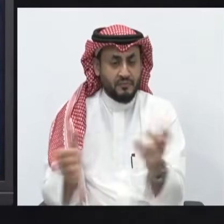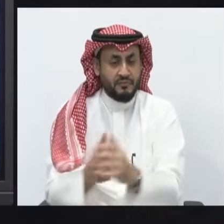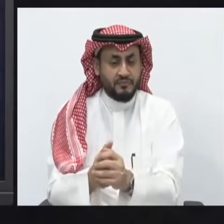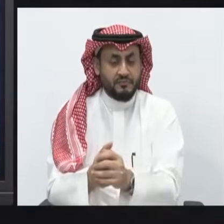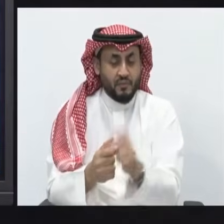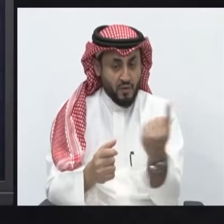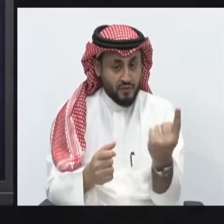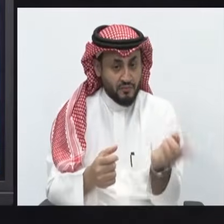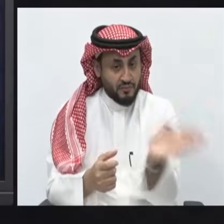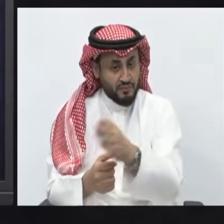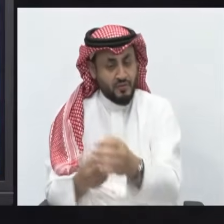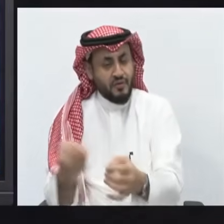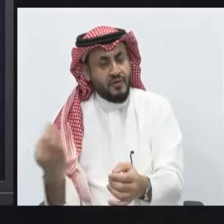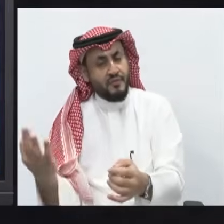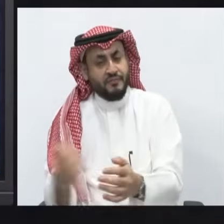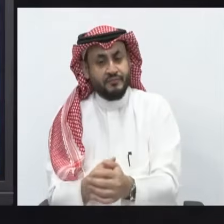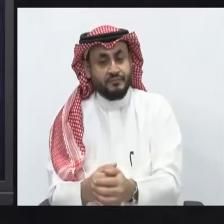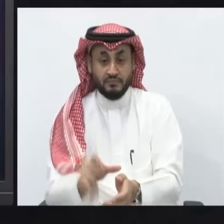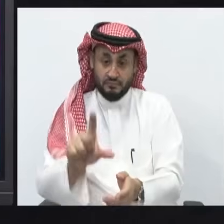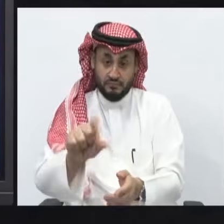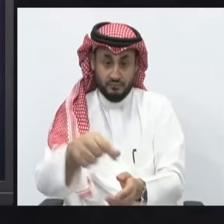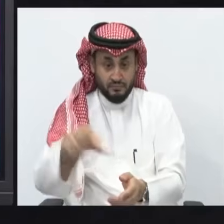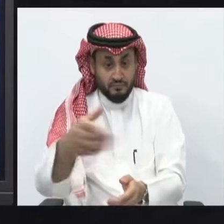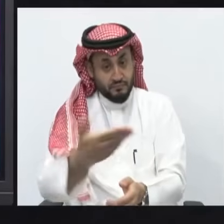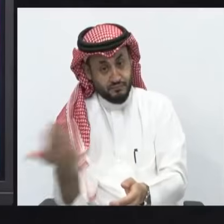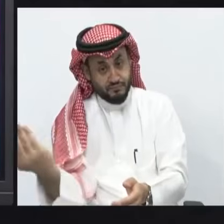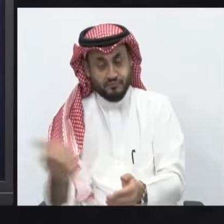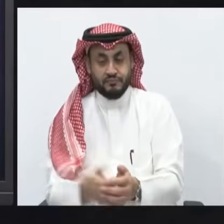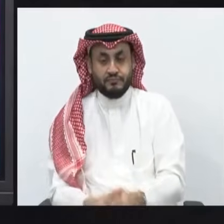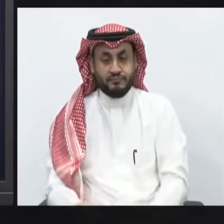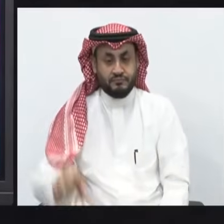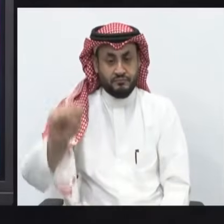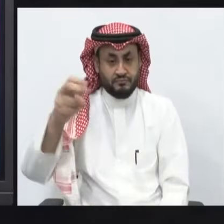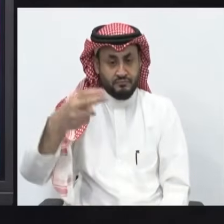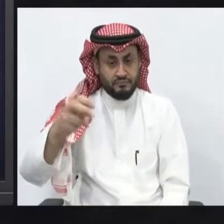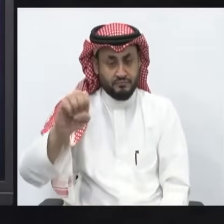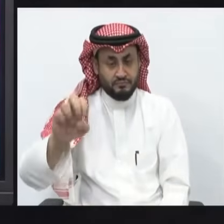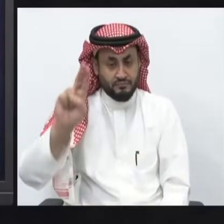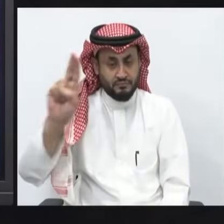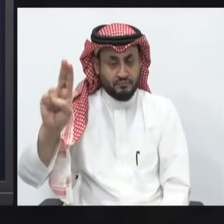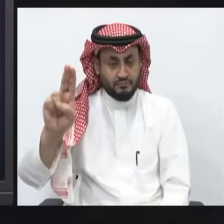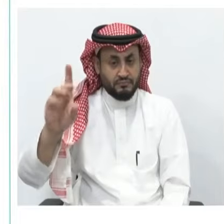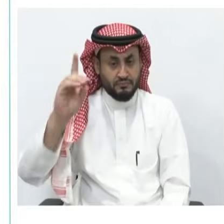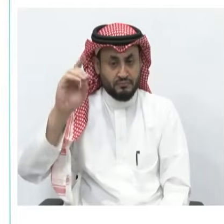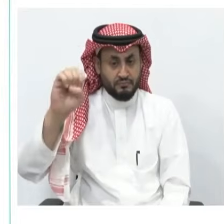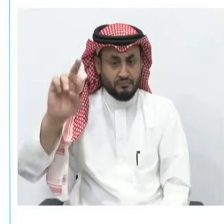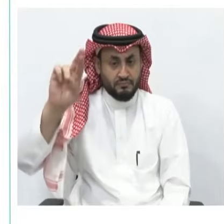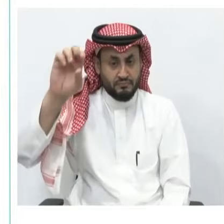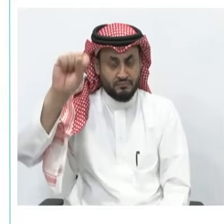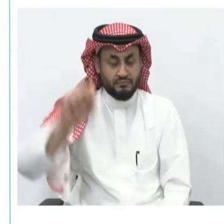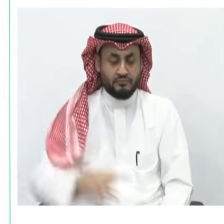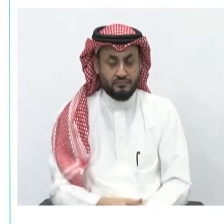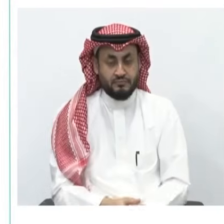one or more than one? Yes, excellent. It will be here. That's right. Excellent.